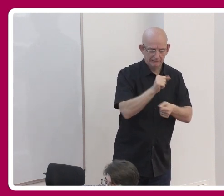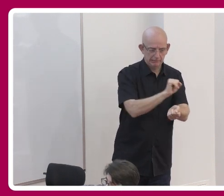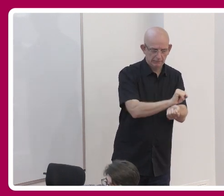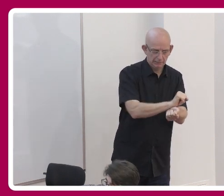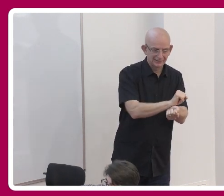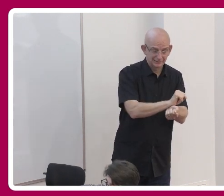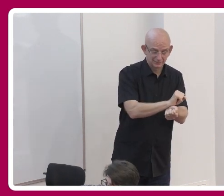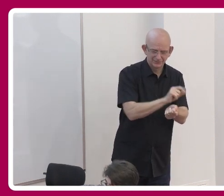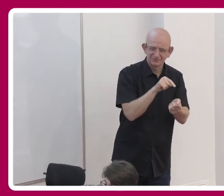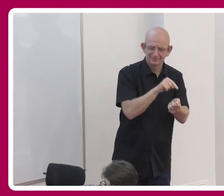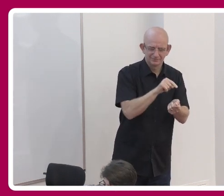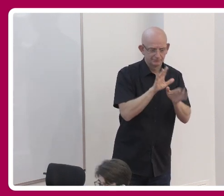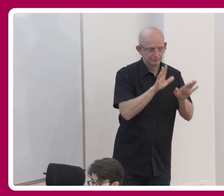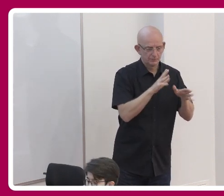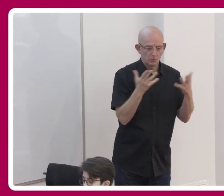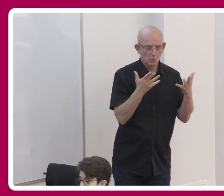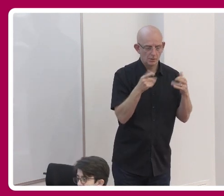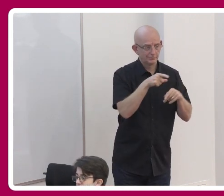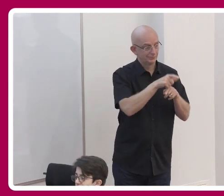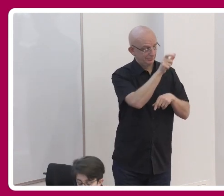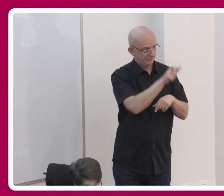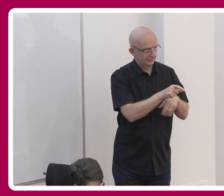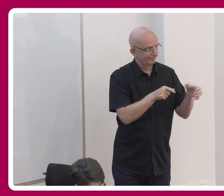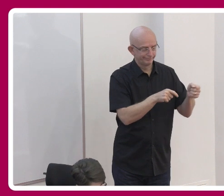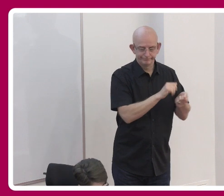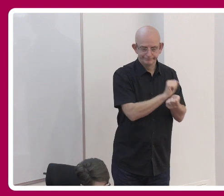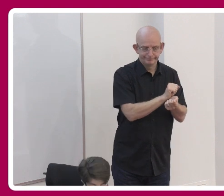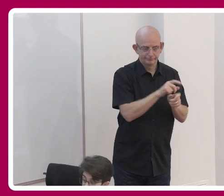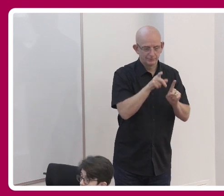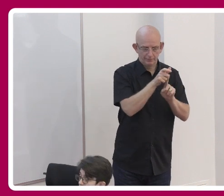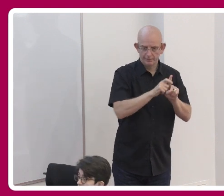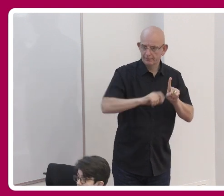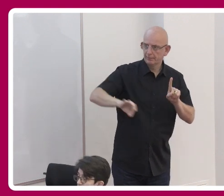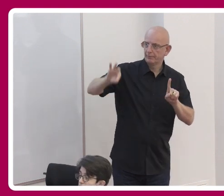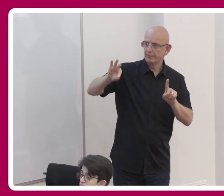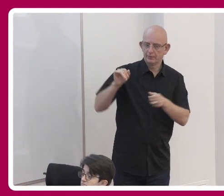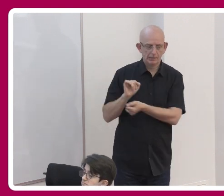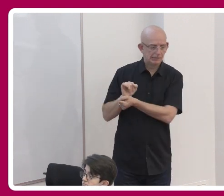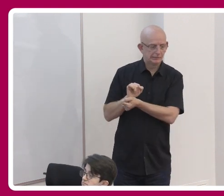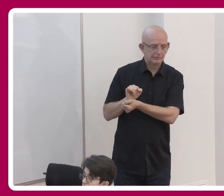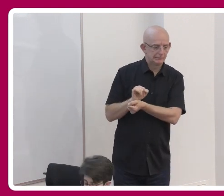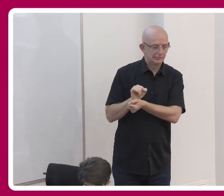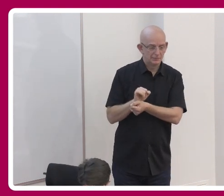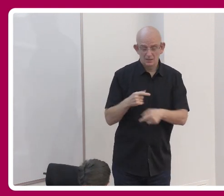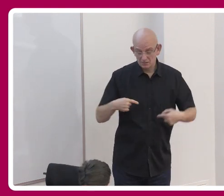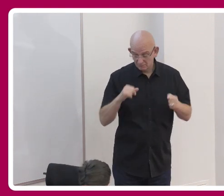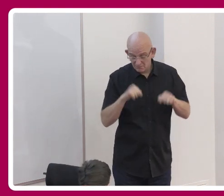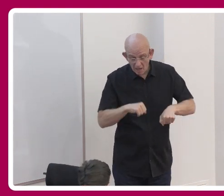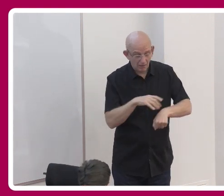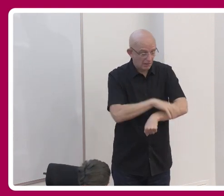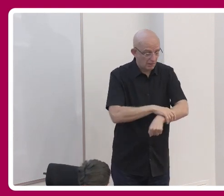person's arms or legs using a manacle or a fetter to restrict movement.